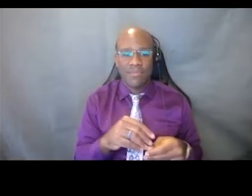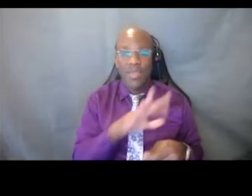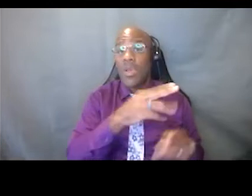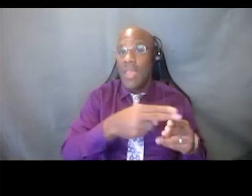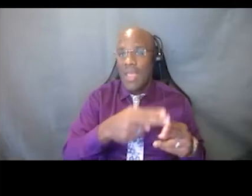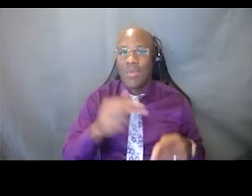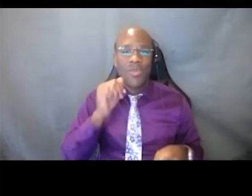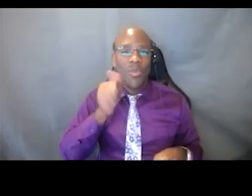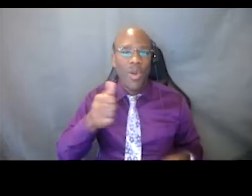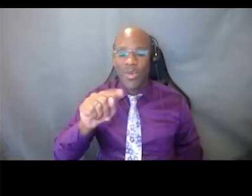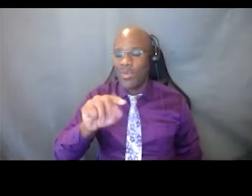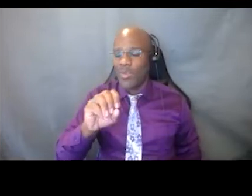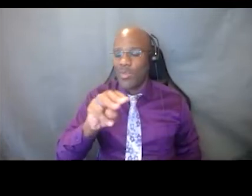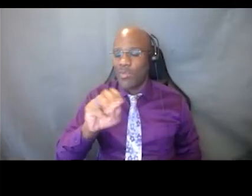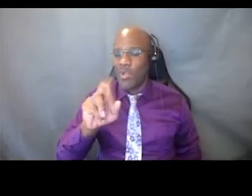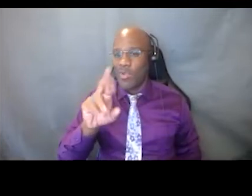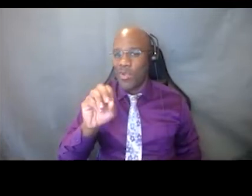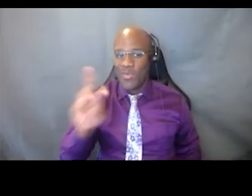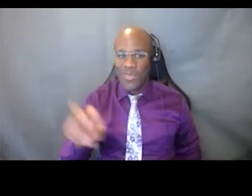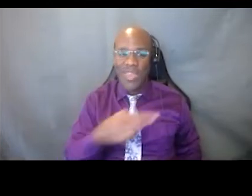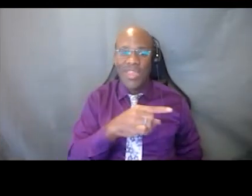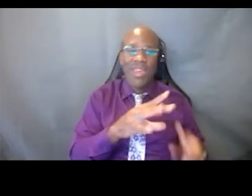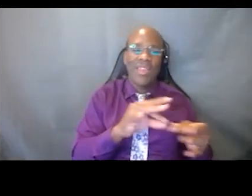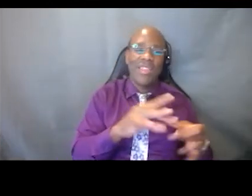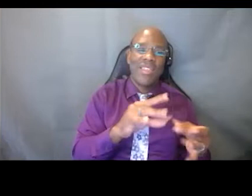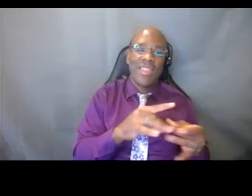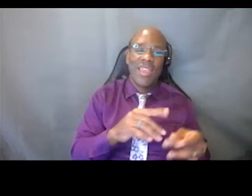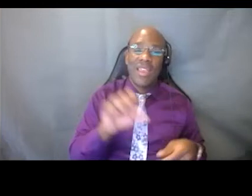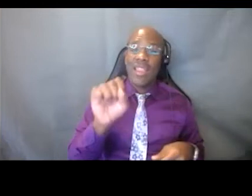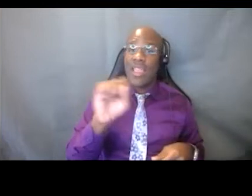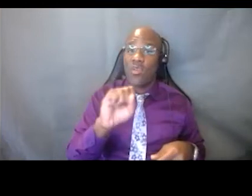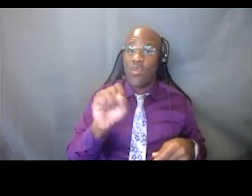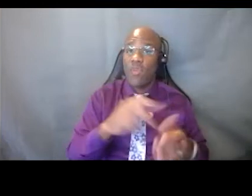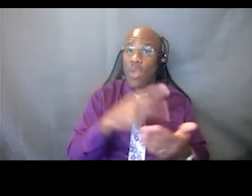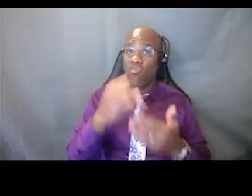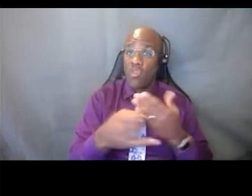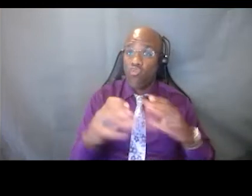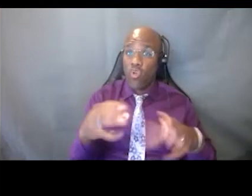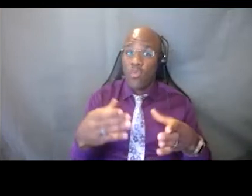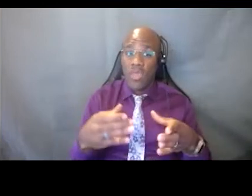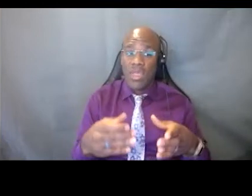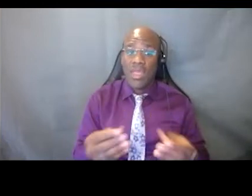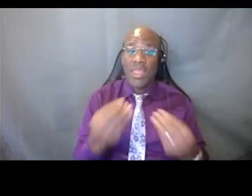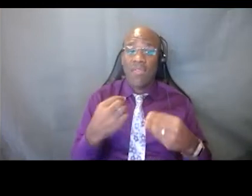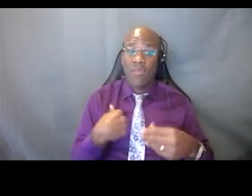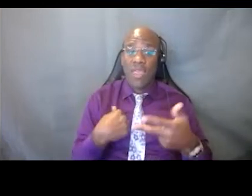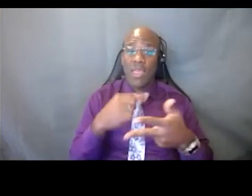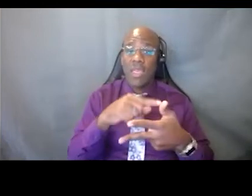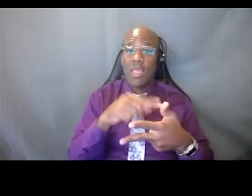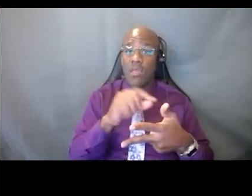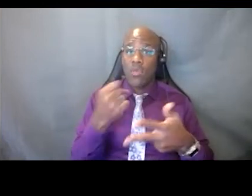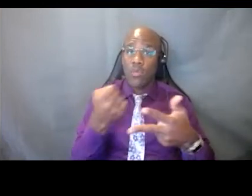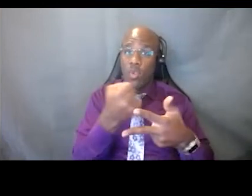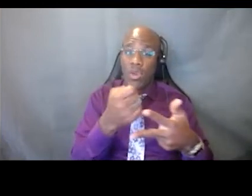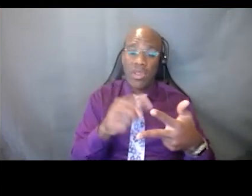to me is 3 words: support, safety, and resources for us. And it's interesting with this, before we move